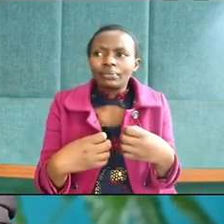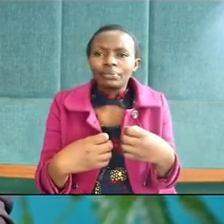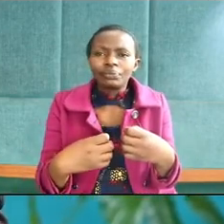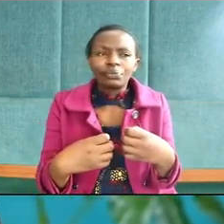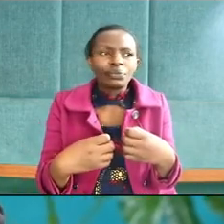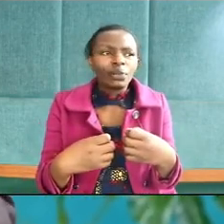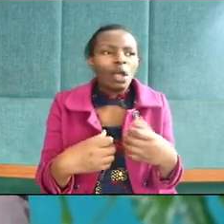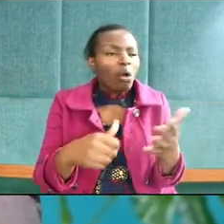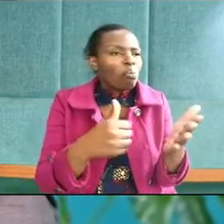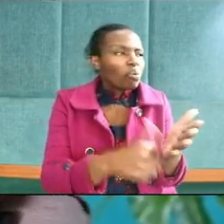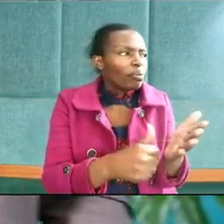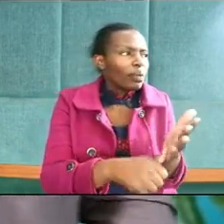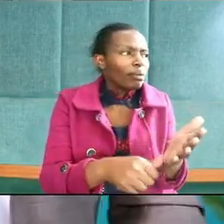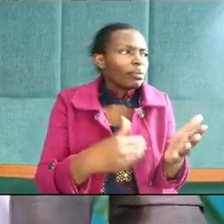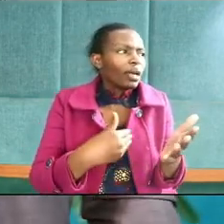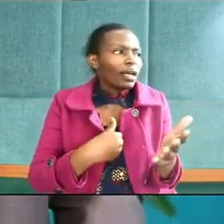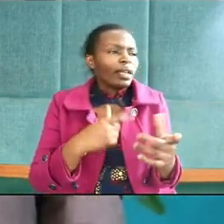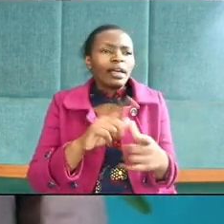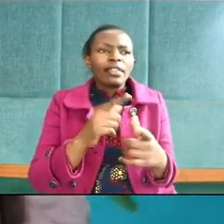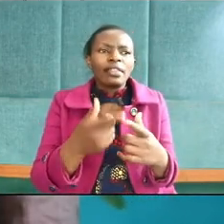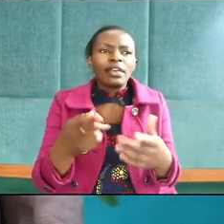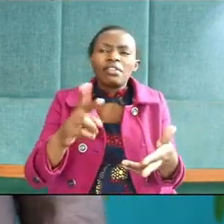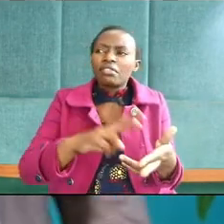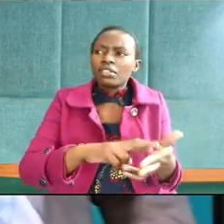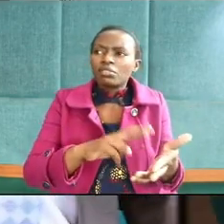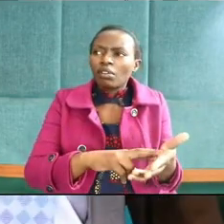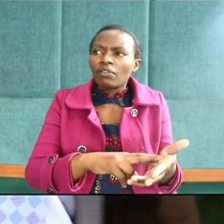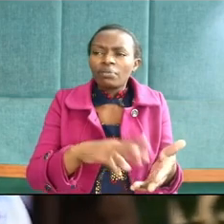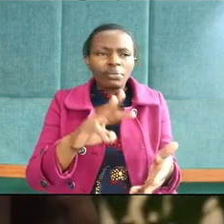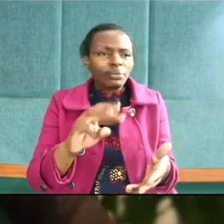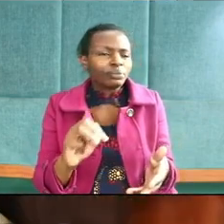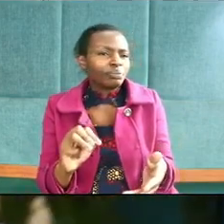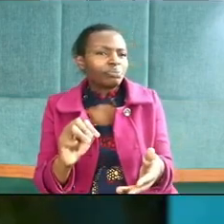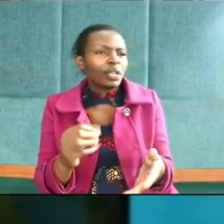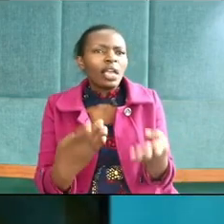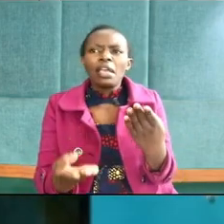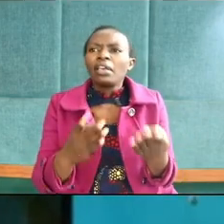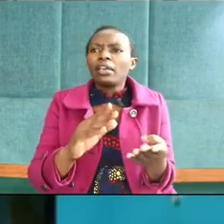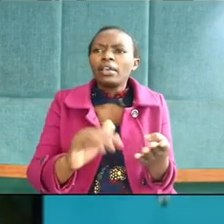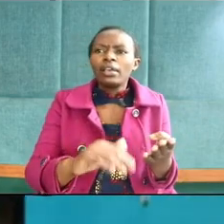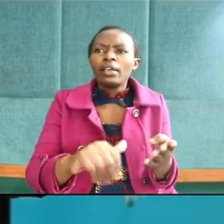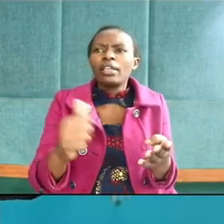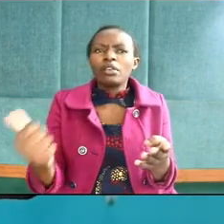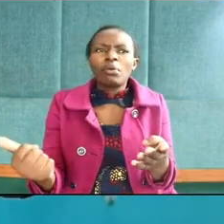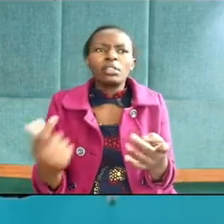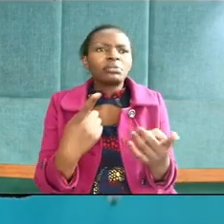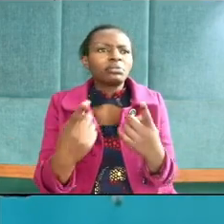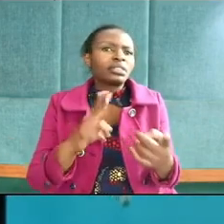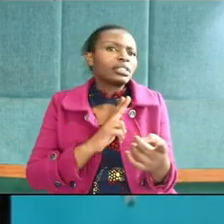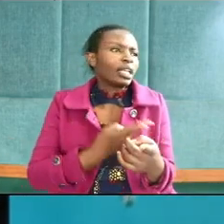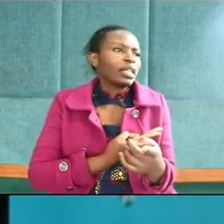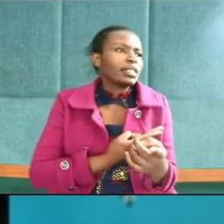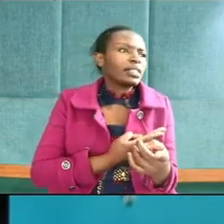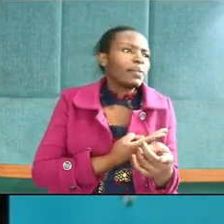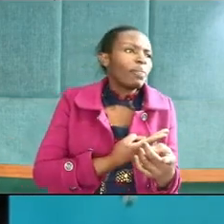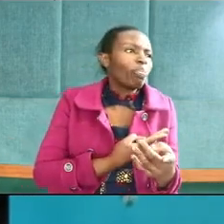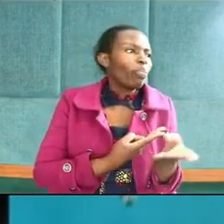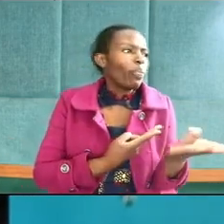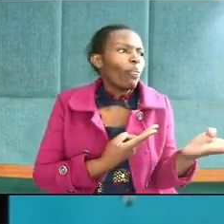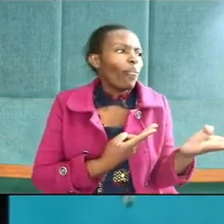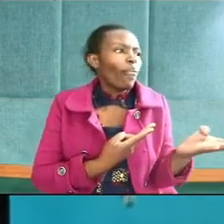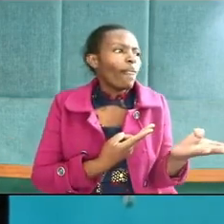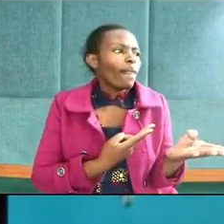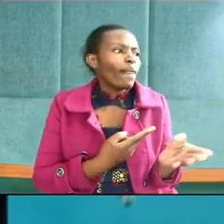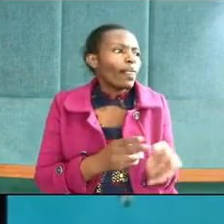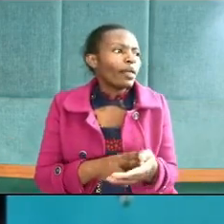Can anyone testify that I grew up in a home where I never saw my parents argue?